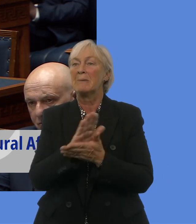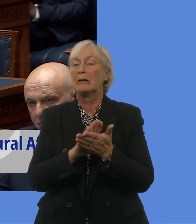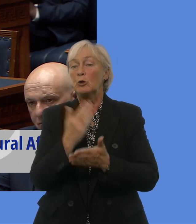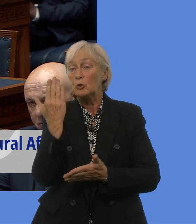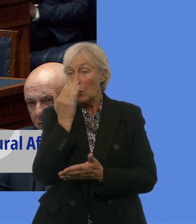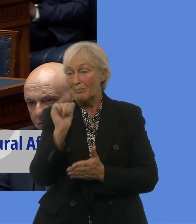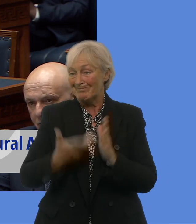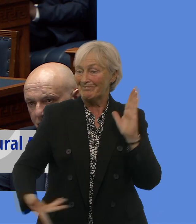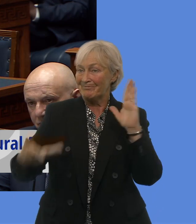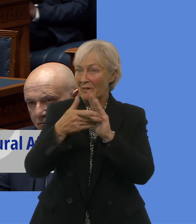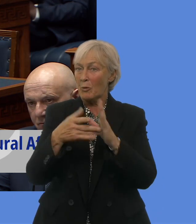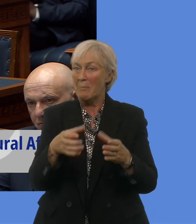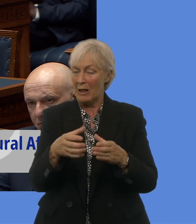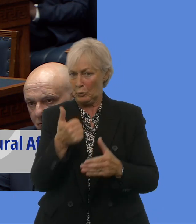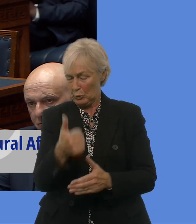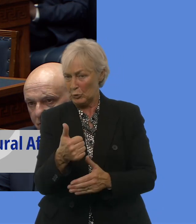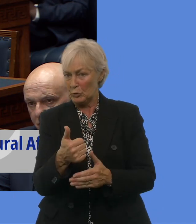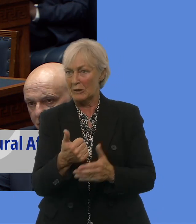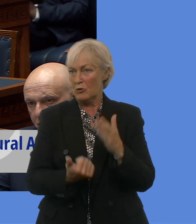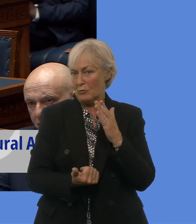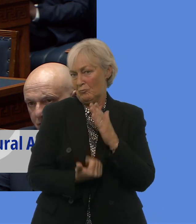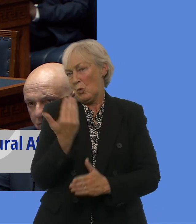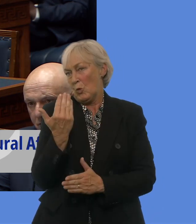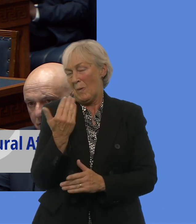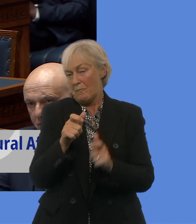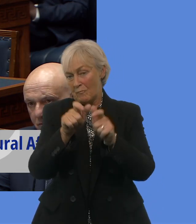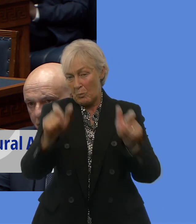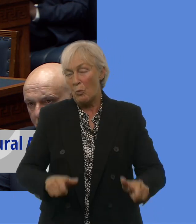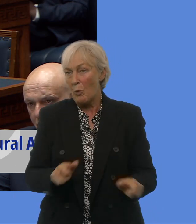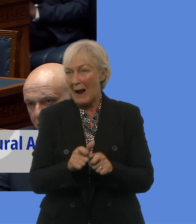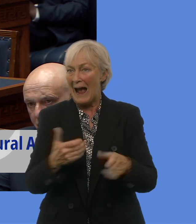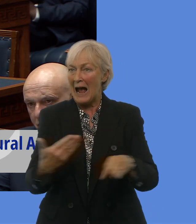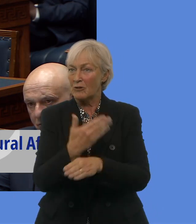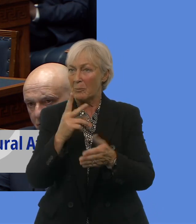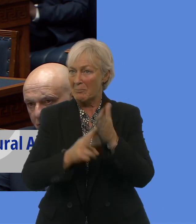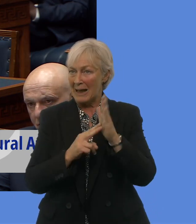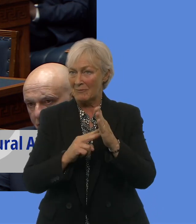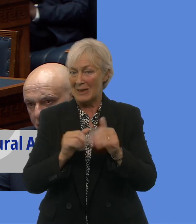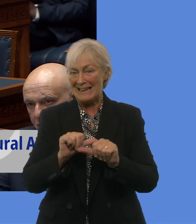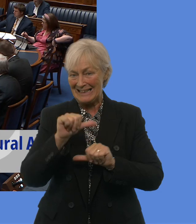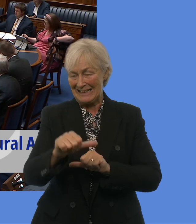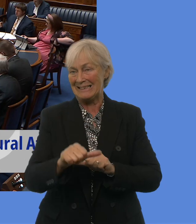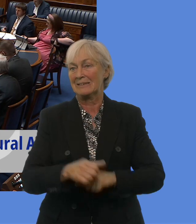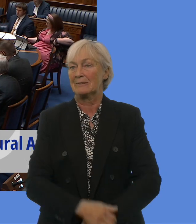subsidy scheme is refreshed as part of the Food Strategy Framework Action Plan targets over the next 2 years.